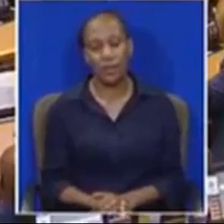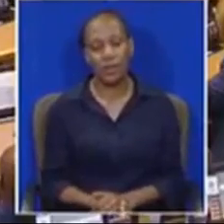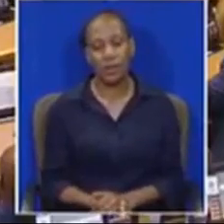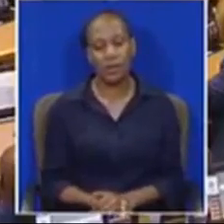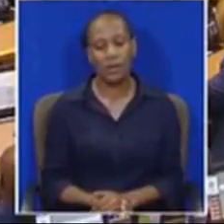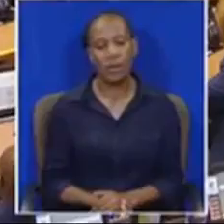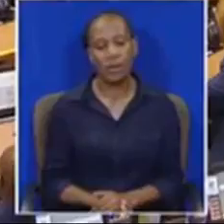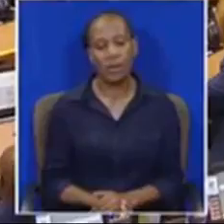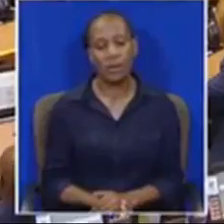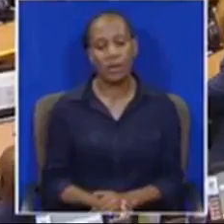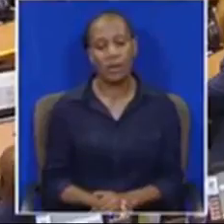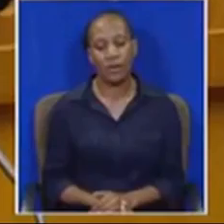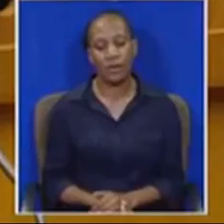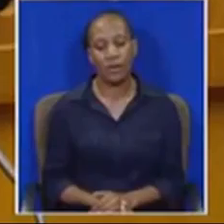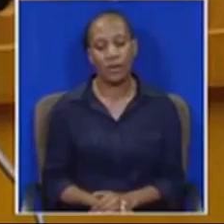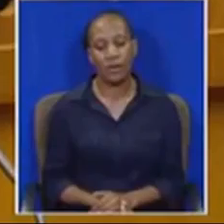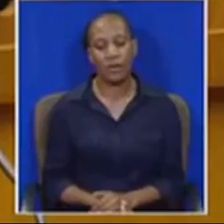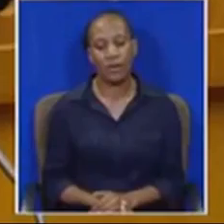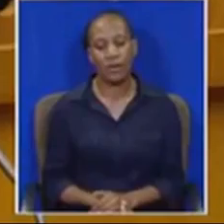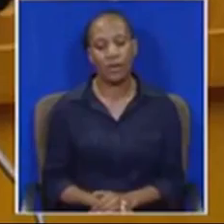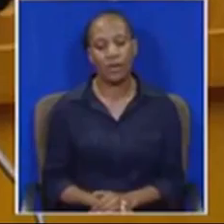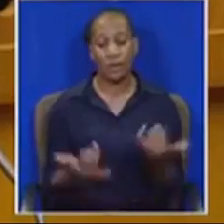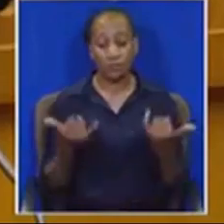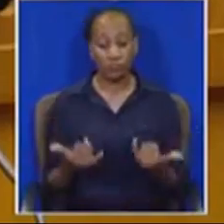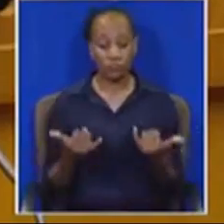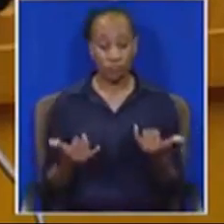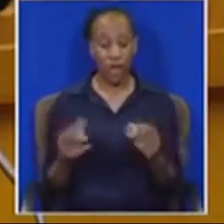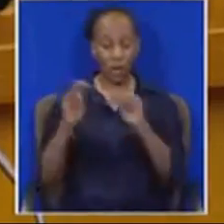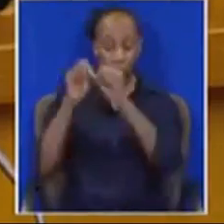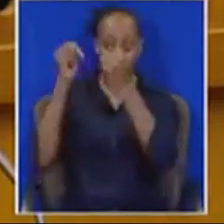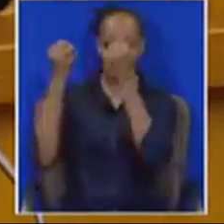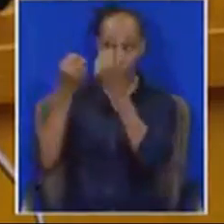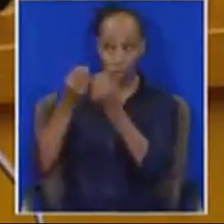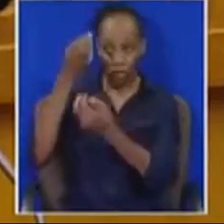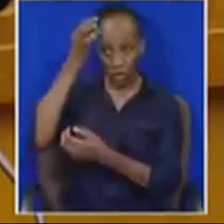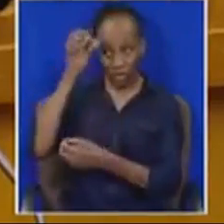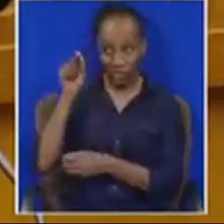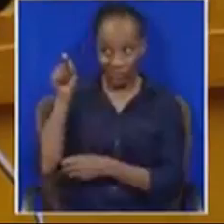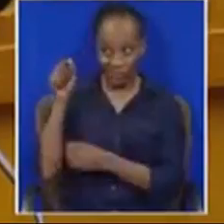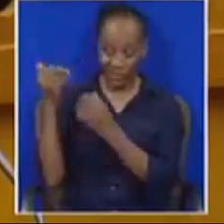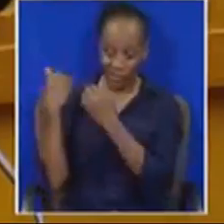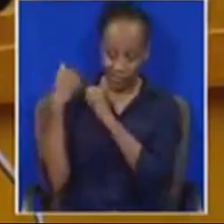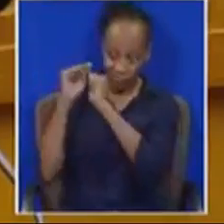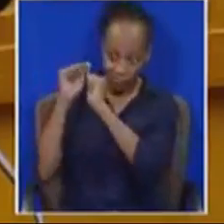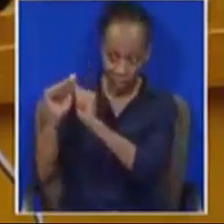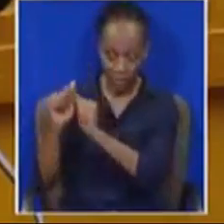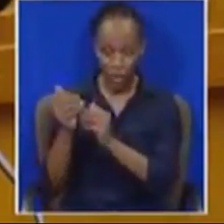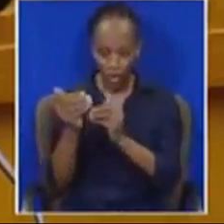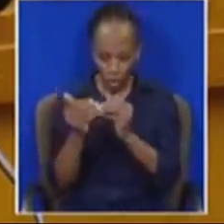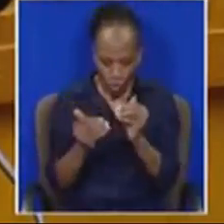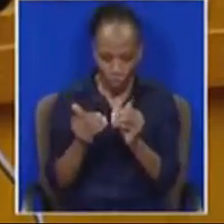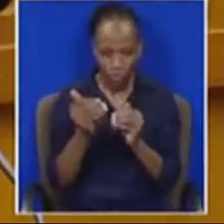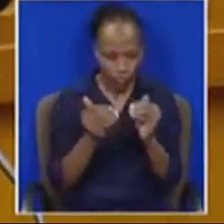This gives the national government the authority to manage and coordinate our